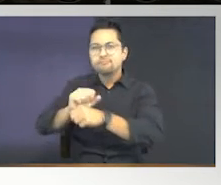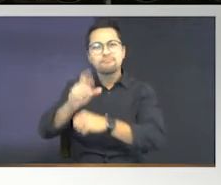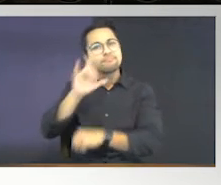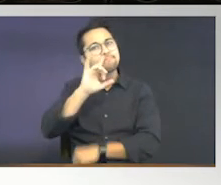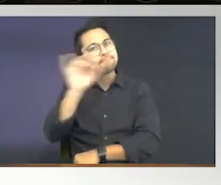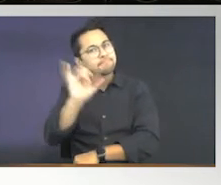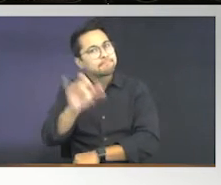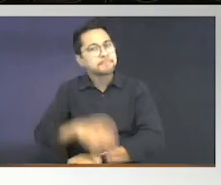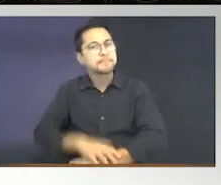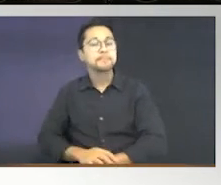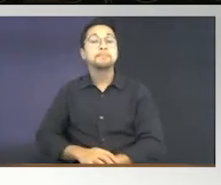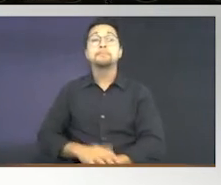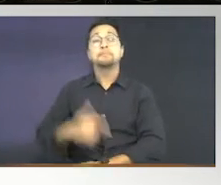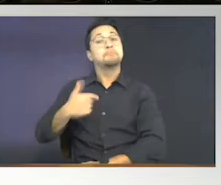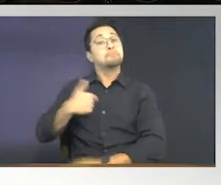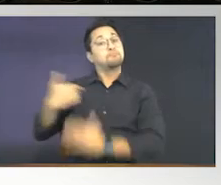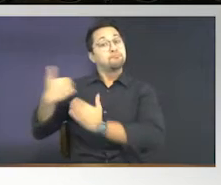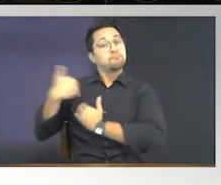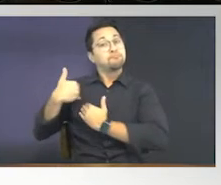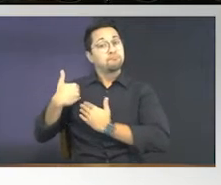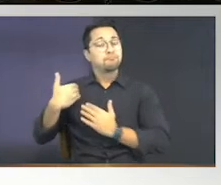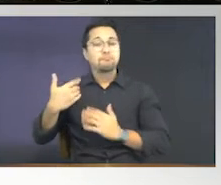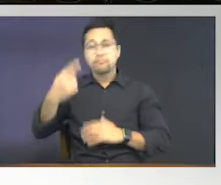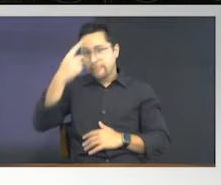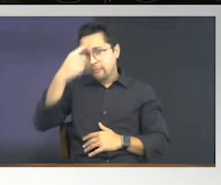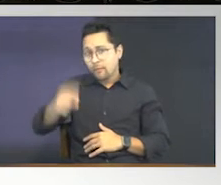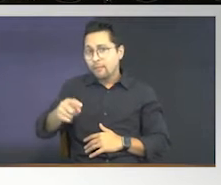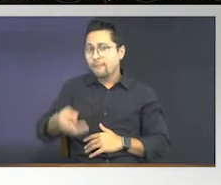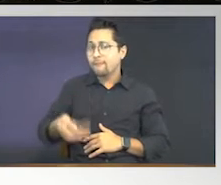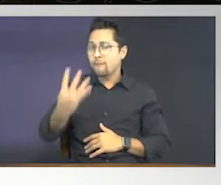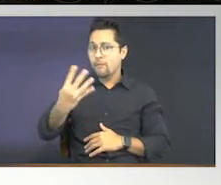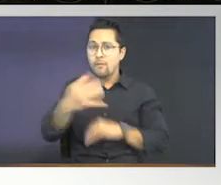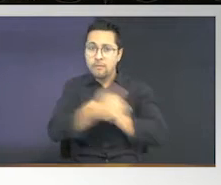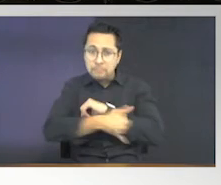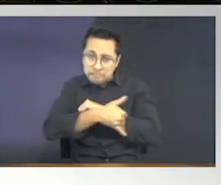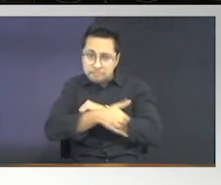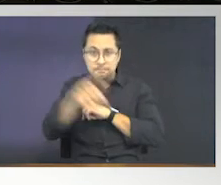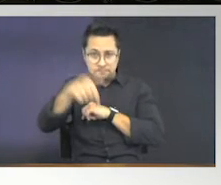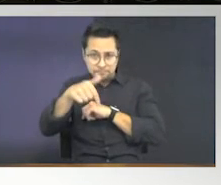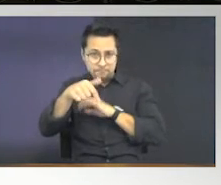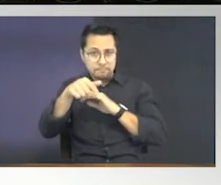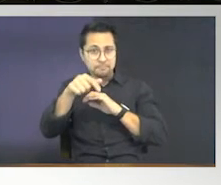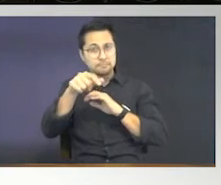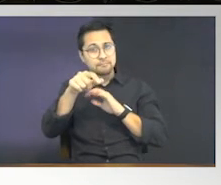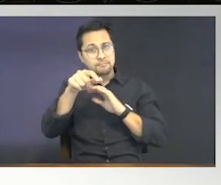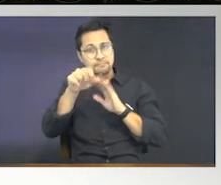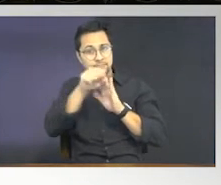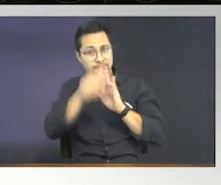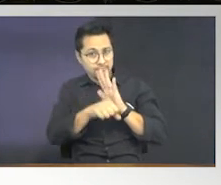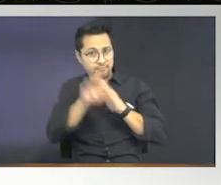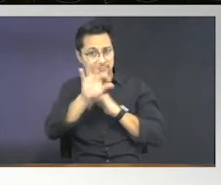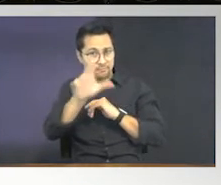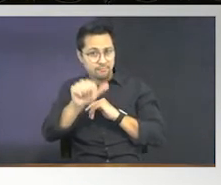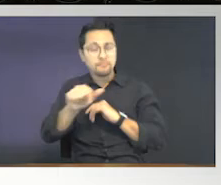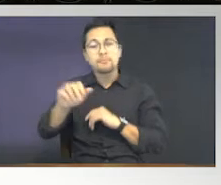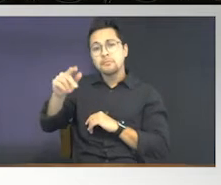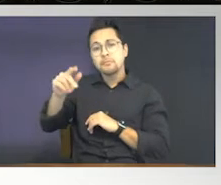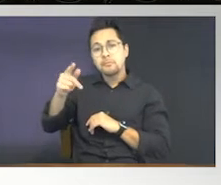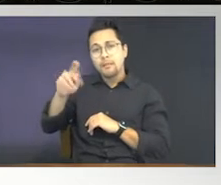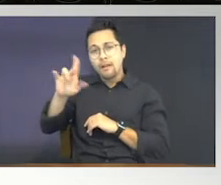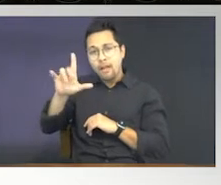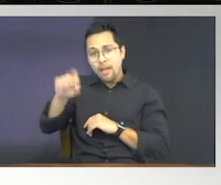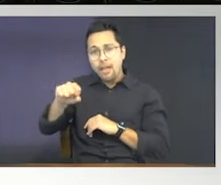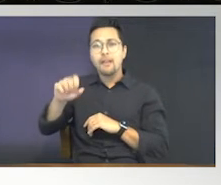entails. I cover 4 counties in the state of Florida: Pinellas, Pasco, Hernando, and Citrus